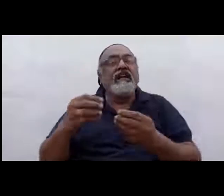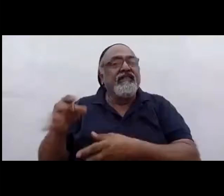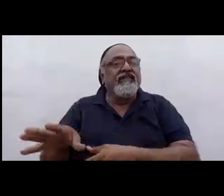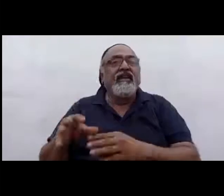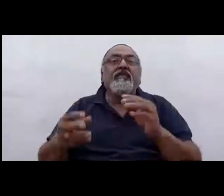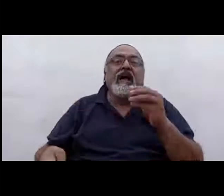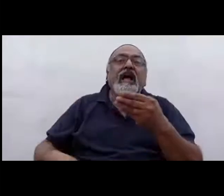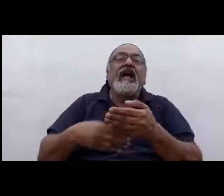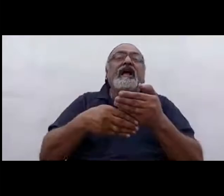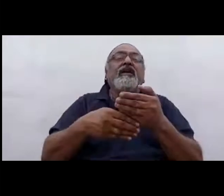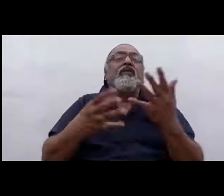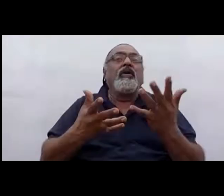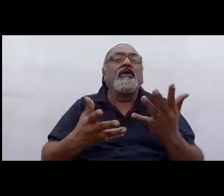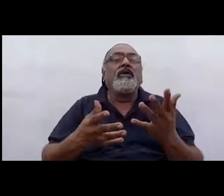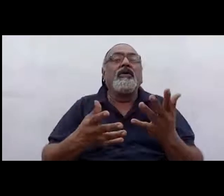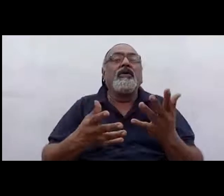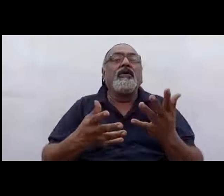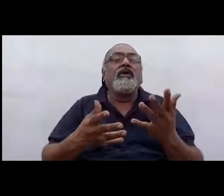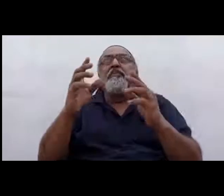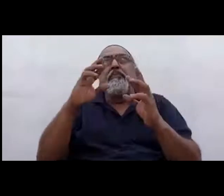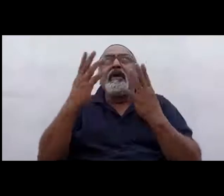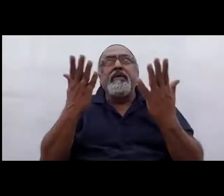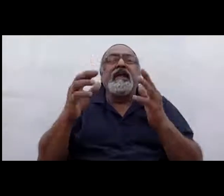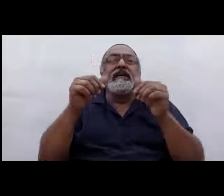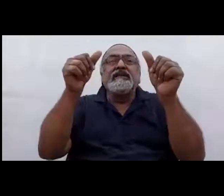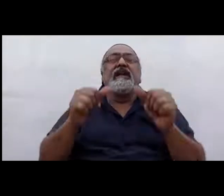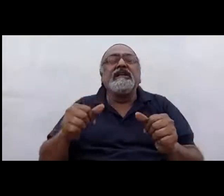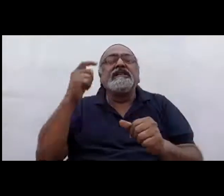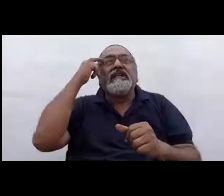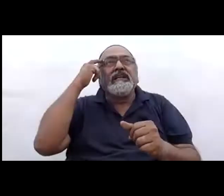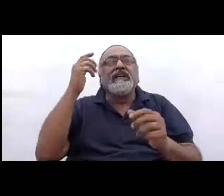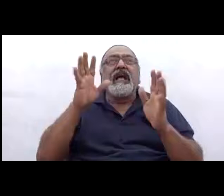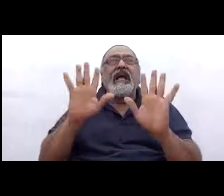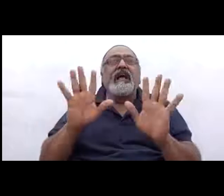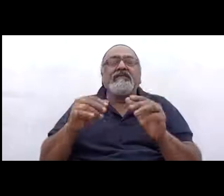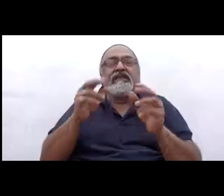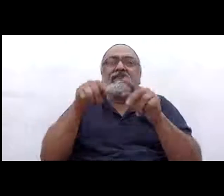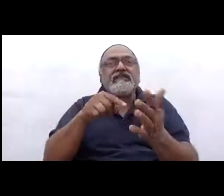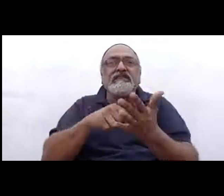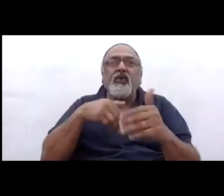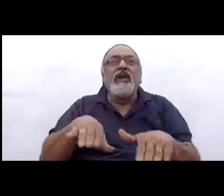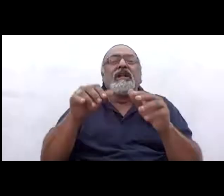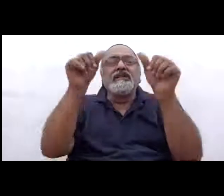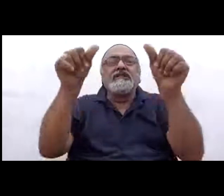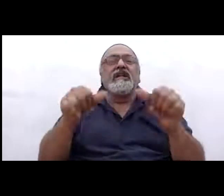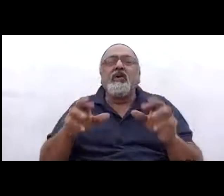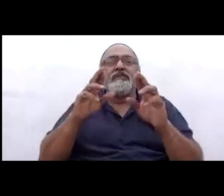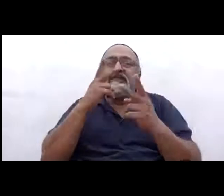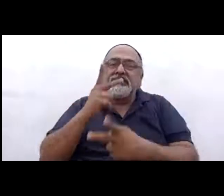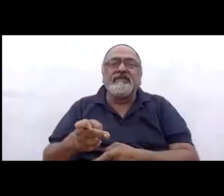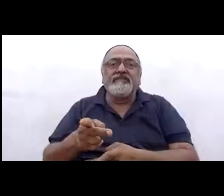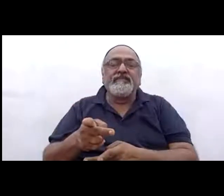add on to what will be the prospective result, not necessarily the exact result. And once your abstract gets